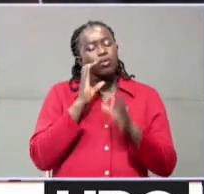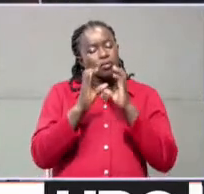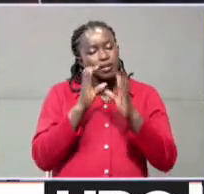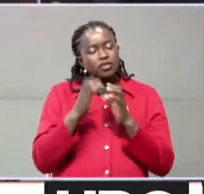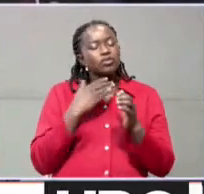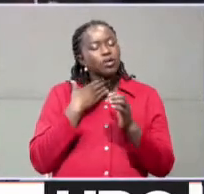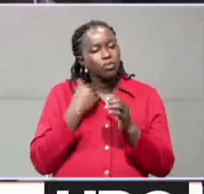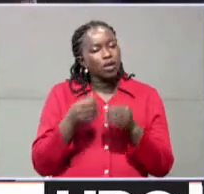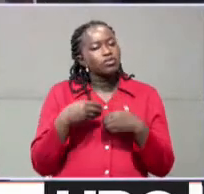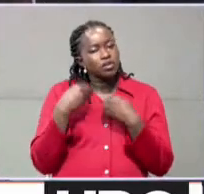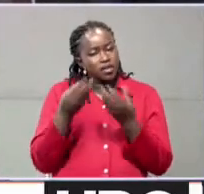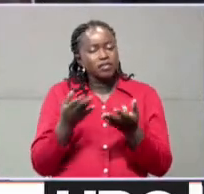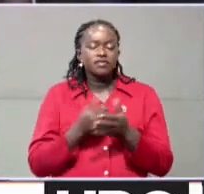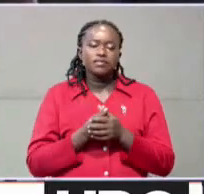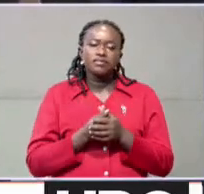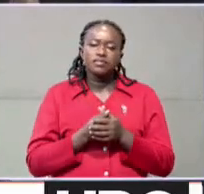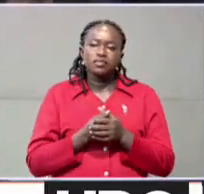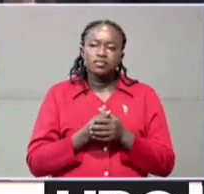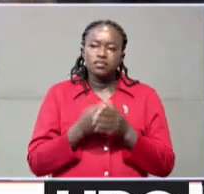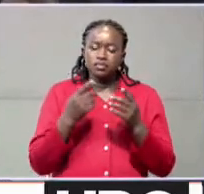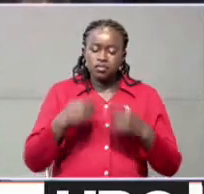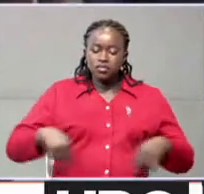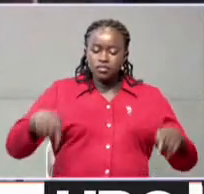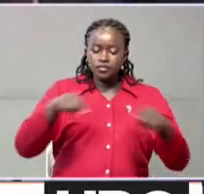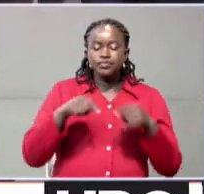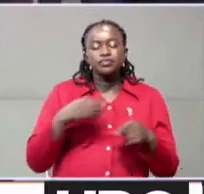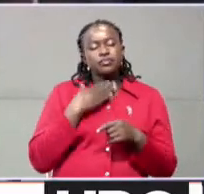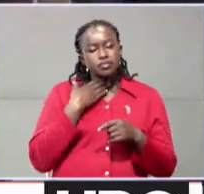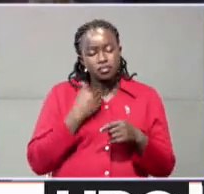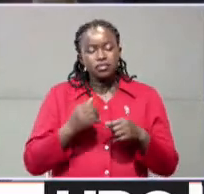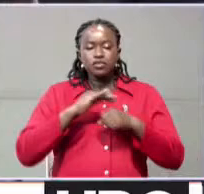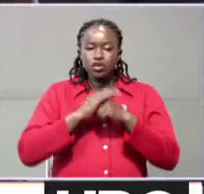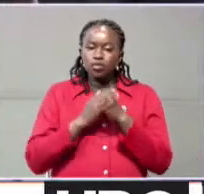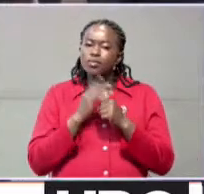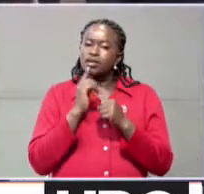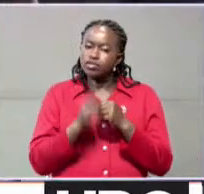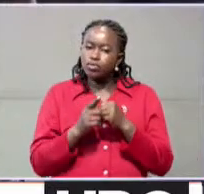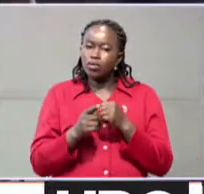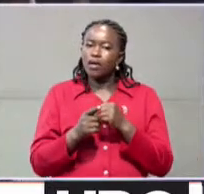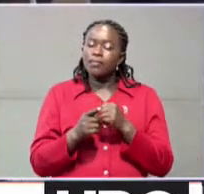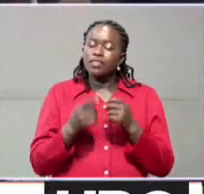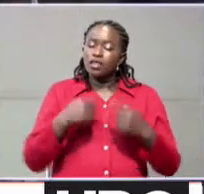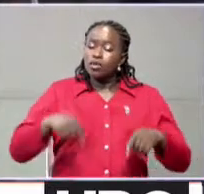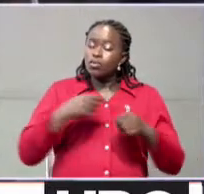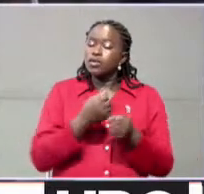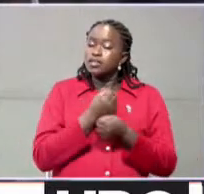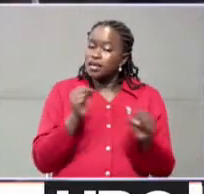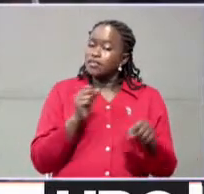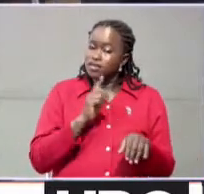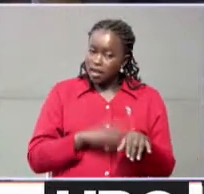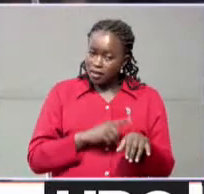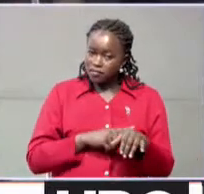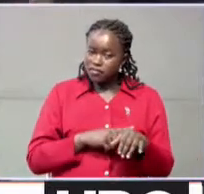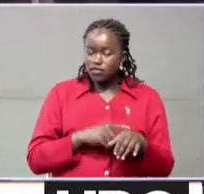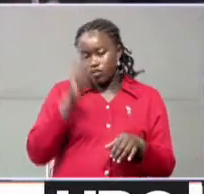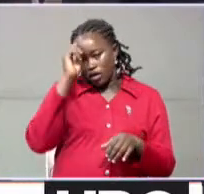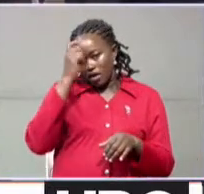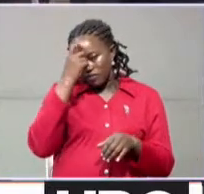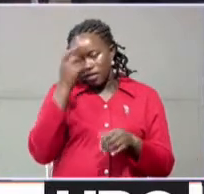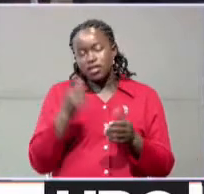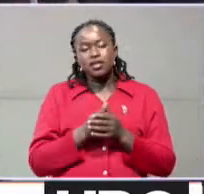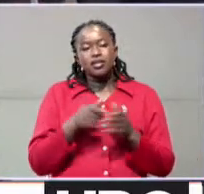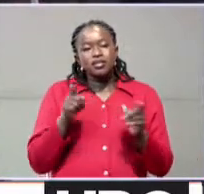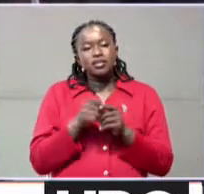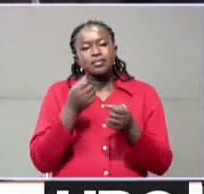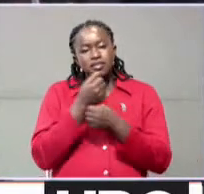that we need to ensure that we save time for government and time for a